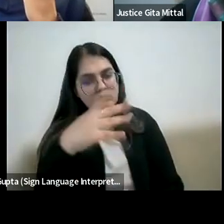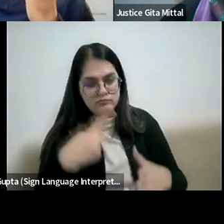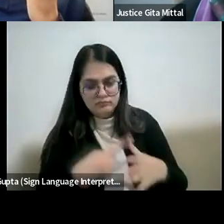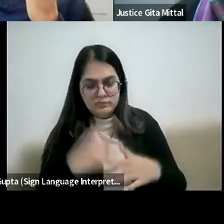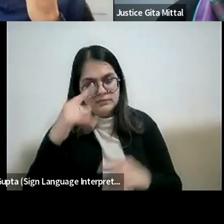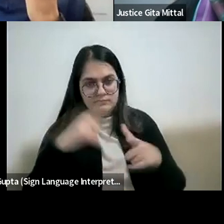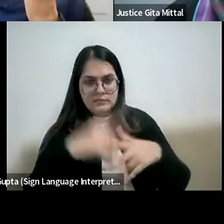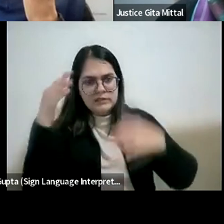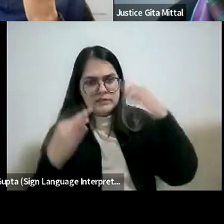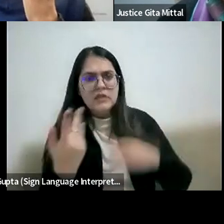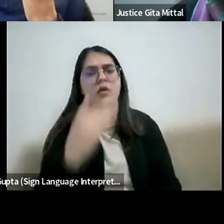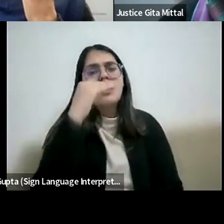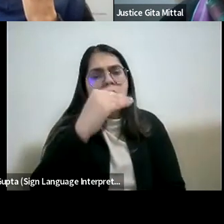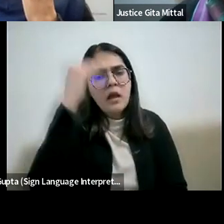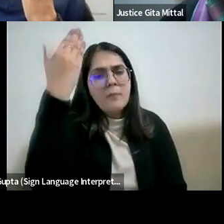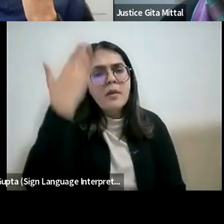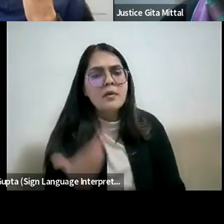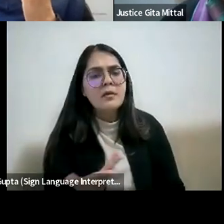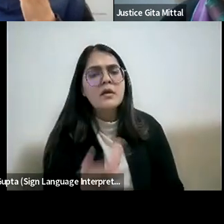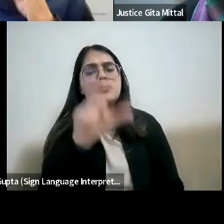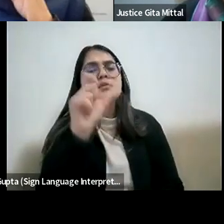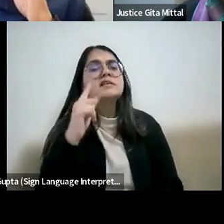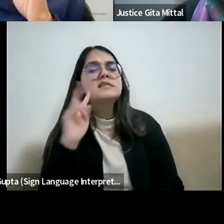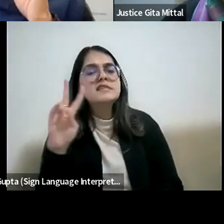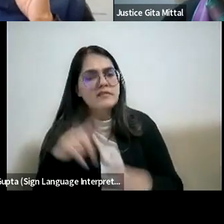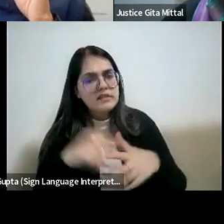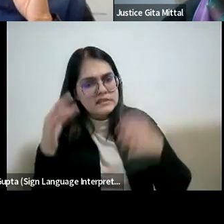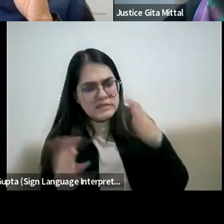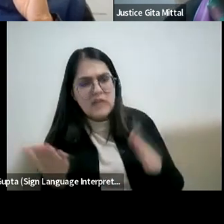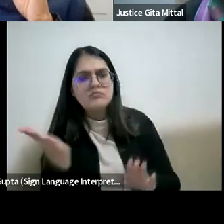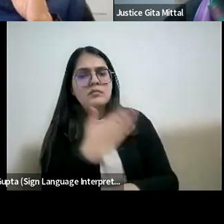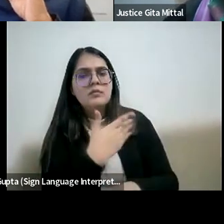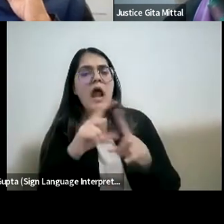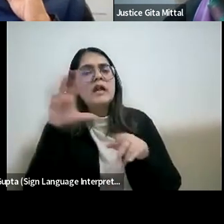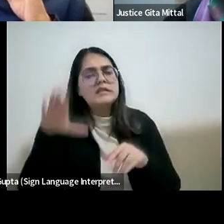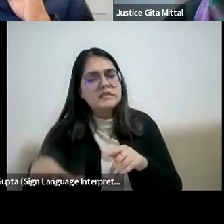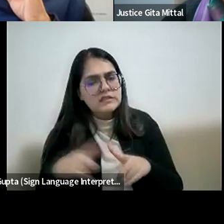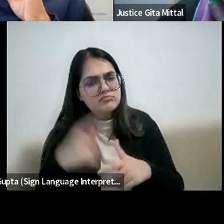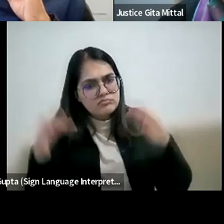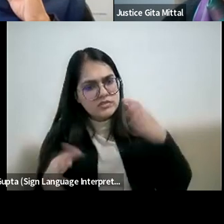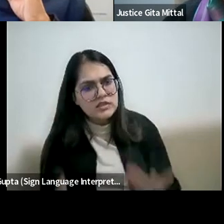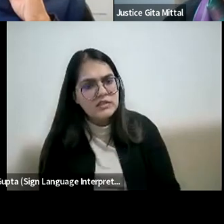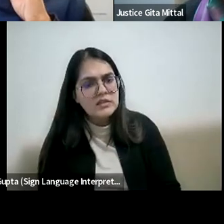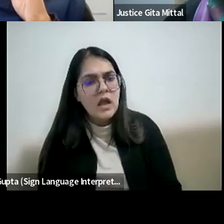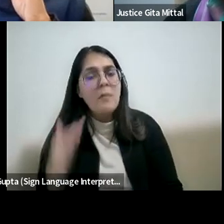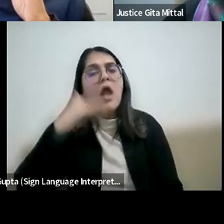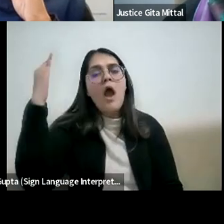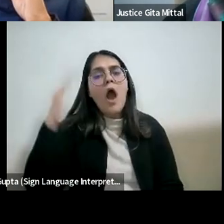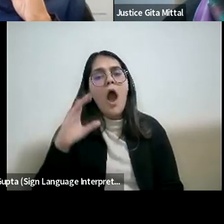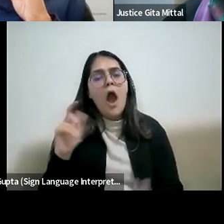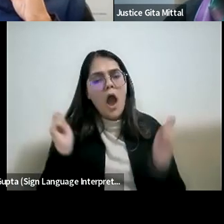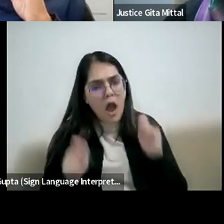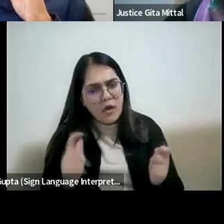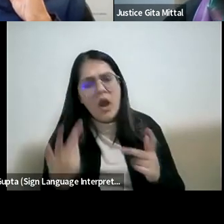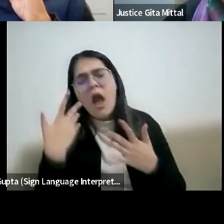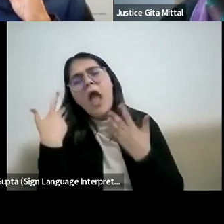be a munsif, you may be a civil judge, you may be a magistrate, you may be a district judge, you may be a high court judge,